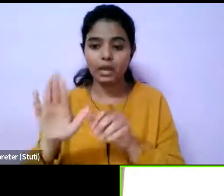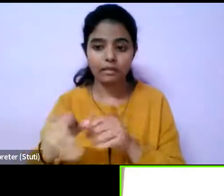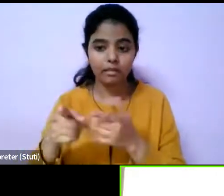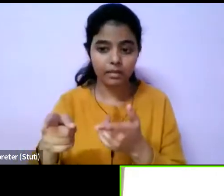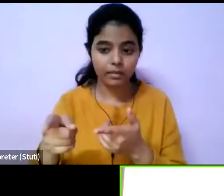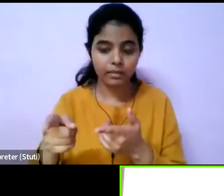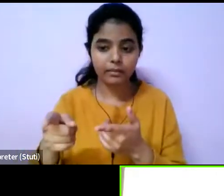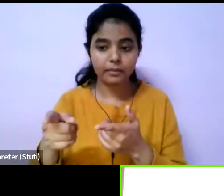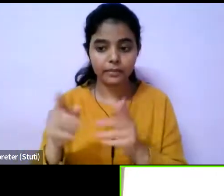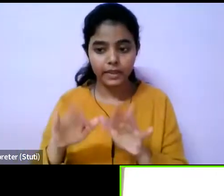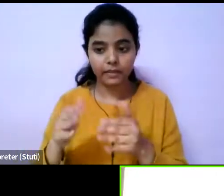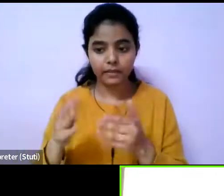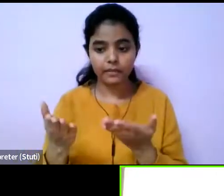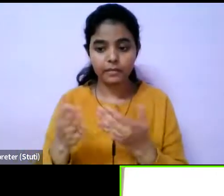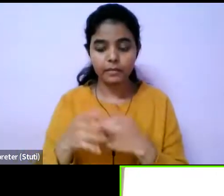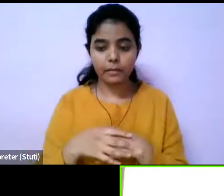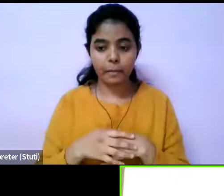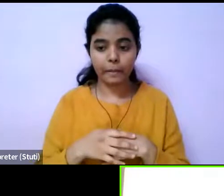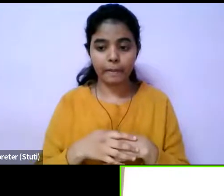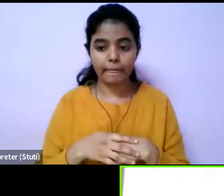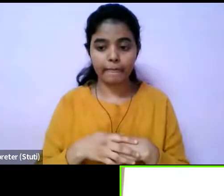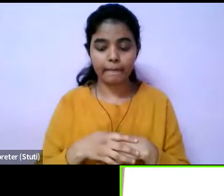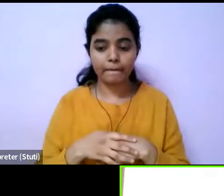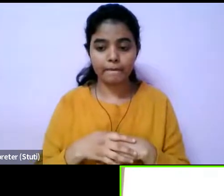if you are there.